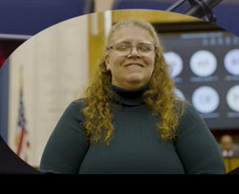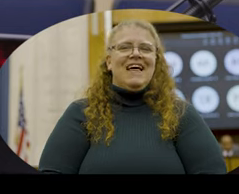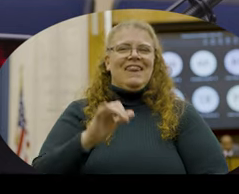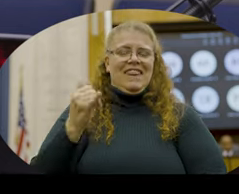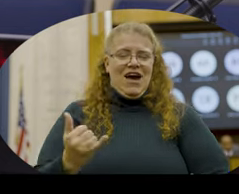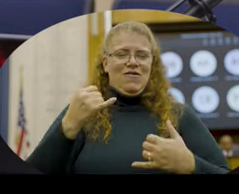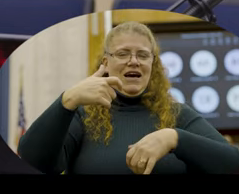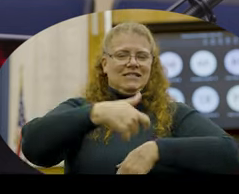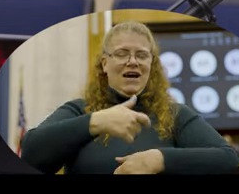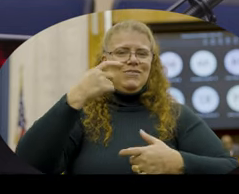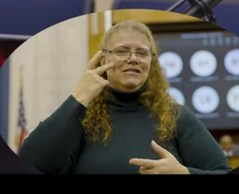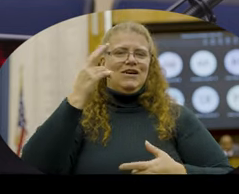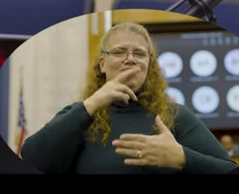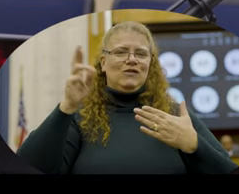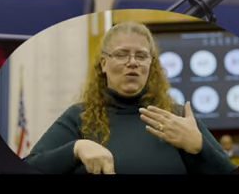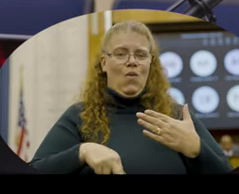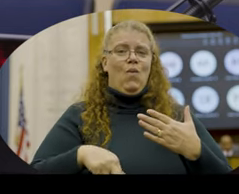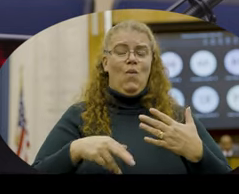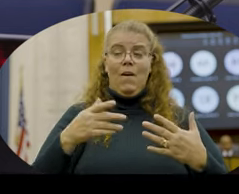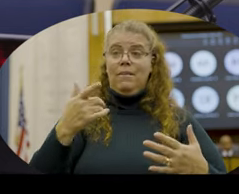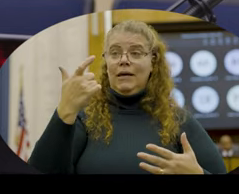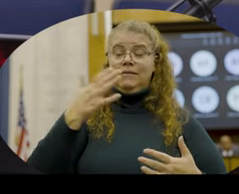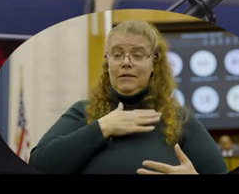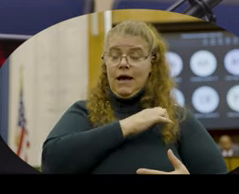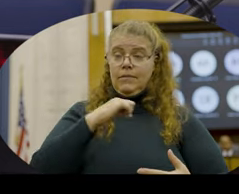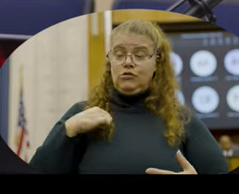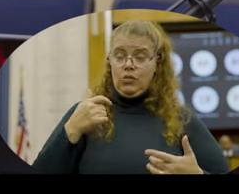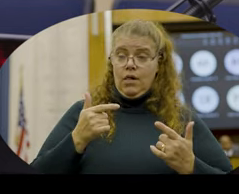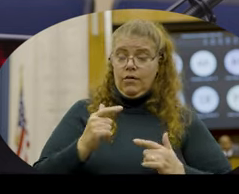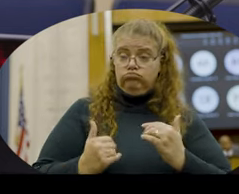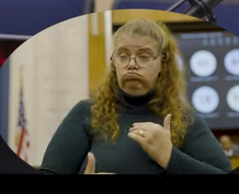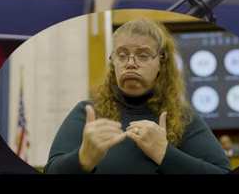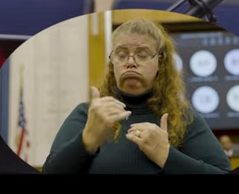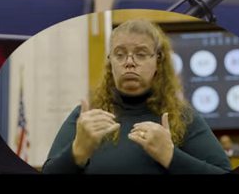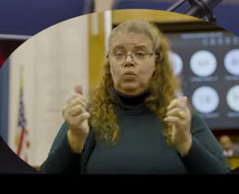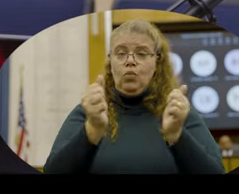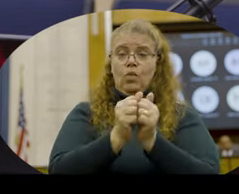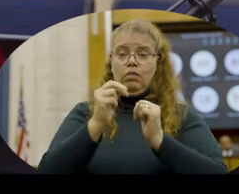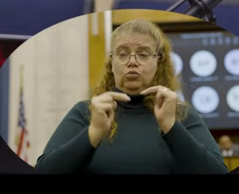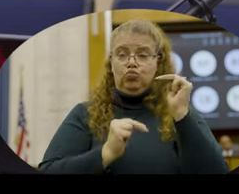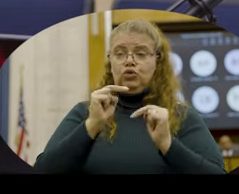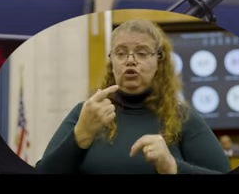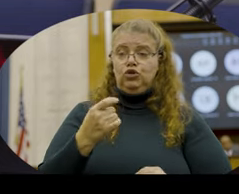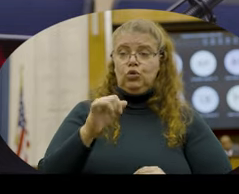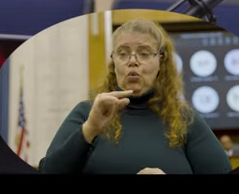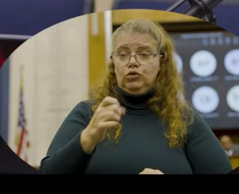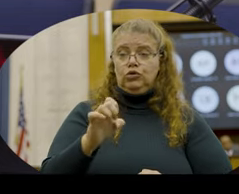one step further. I know from conversations with families, conversations with Councilwoman